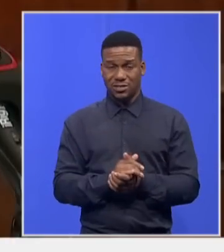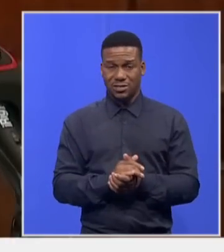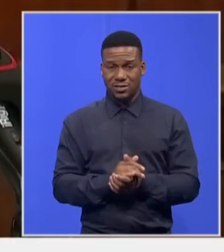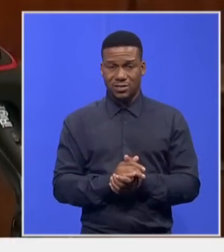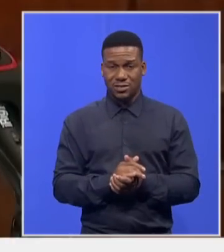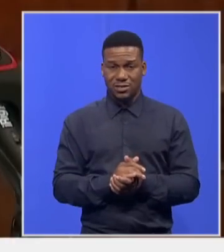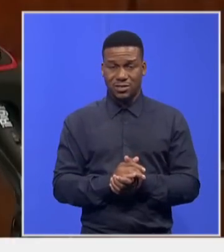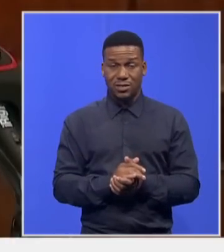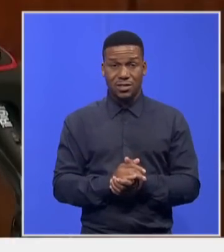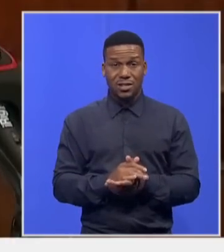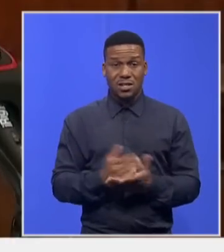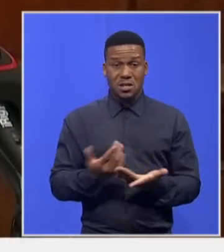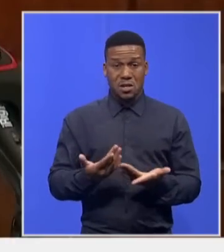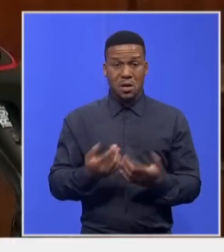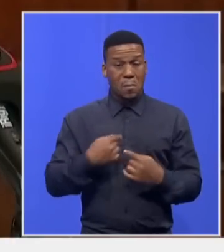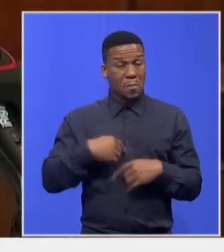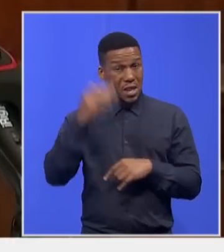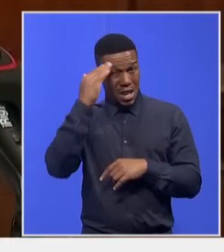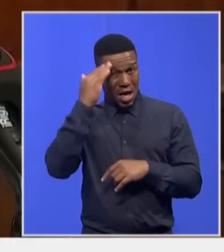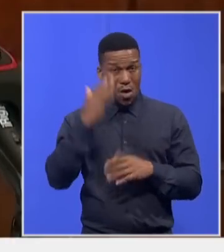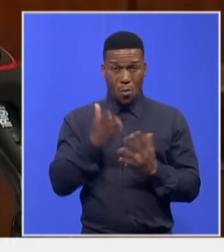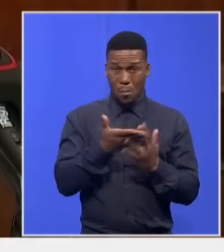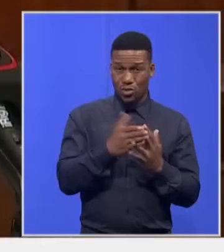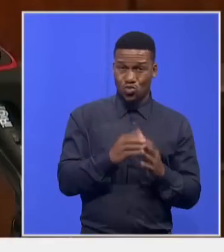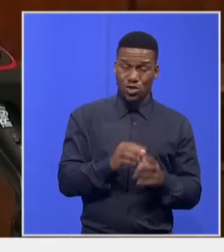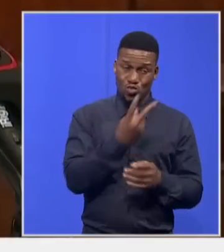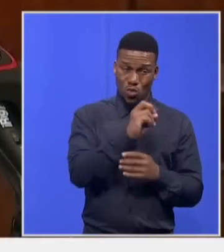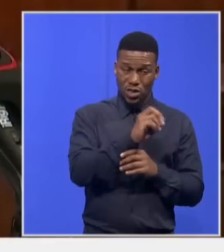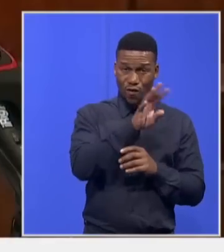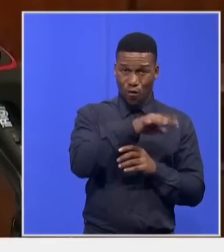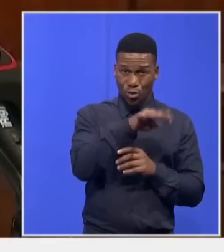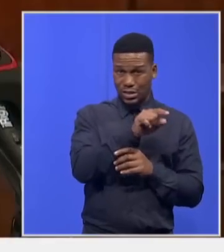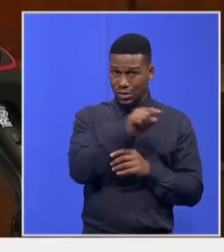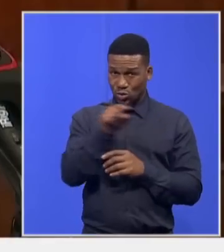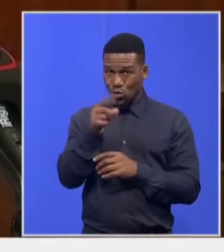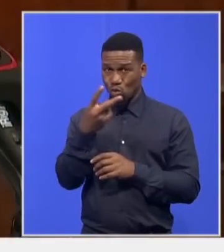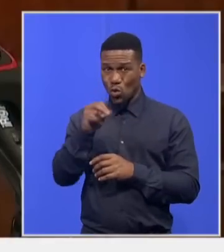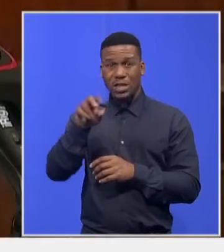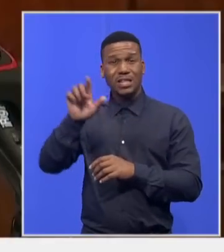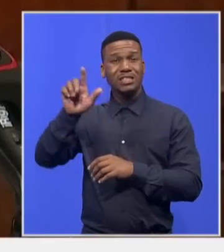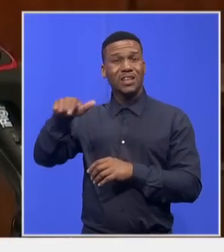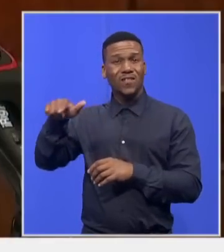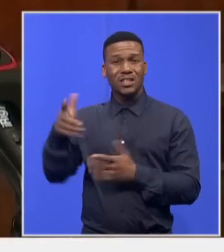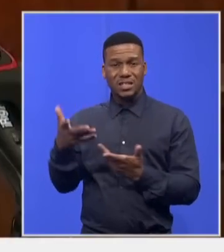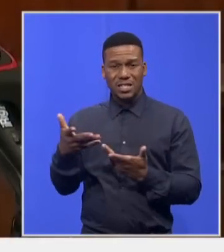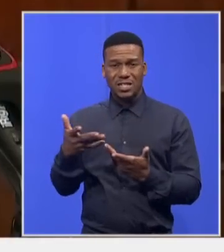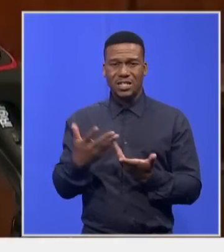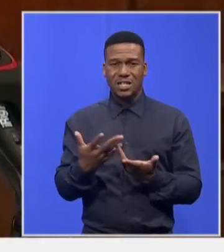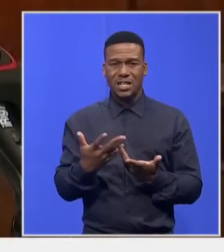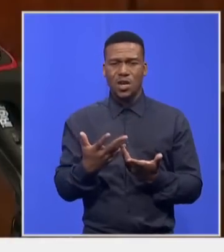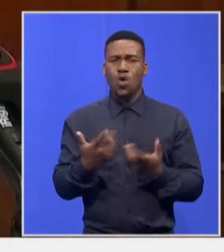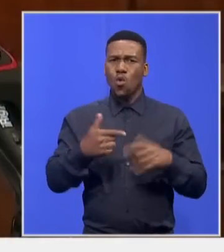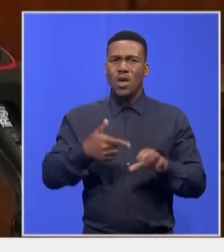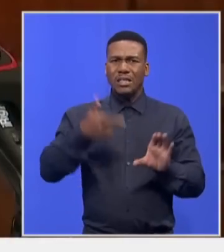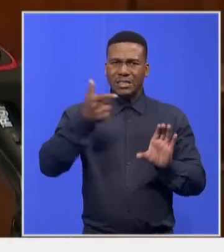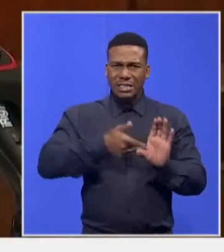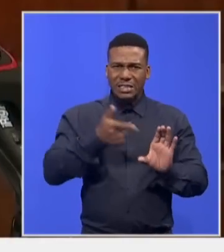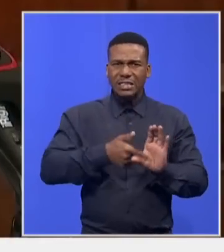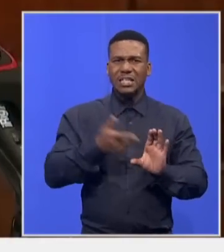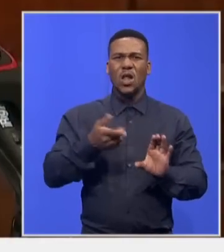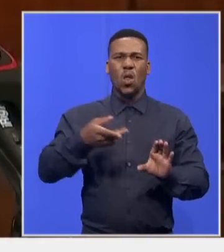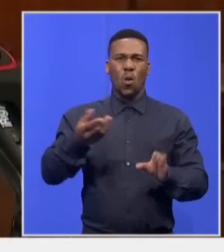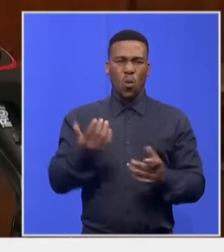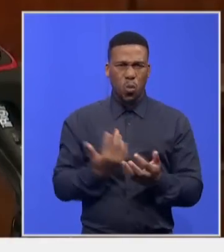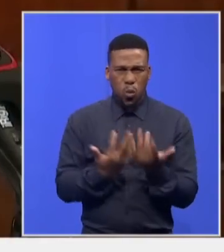and 2017, in fact, the situation was worse. How we stave off load shedding was we're burning diesel. It was